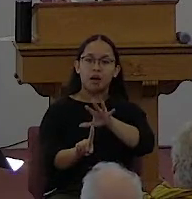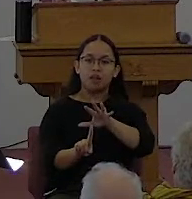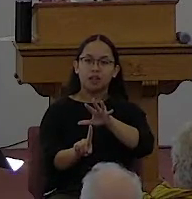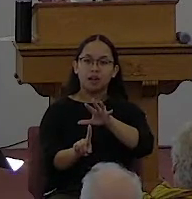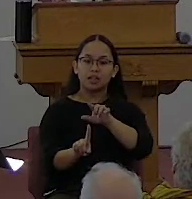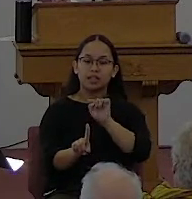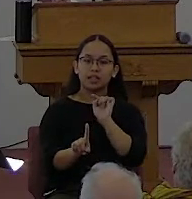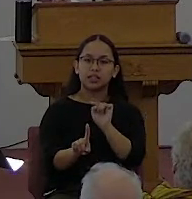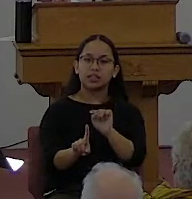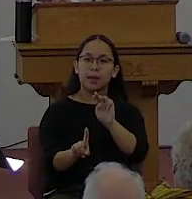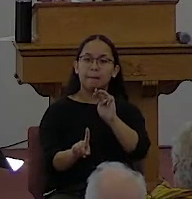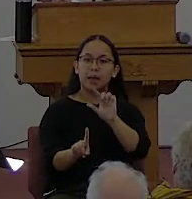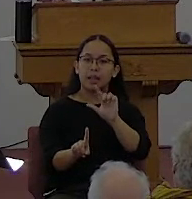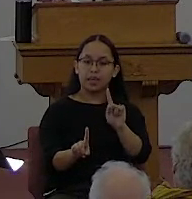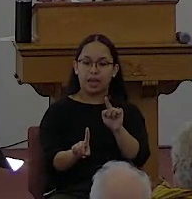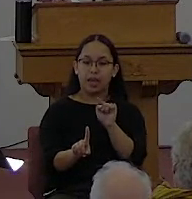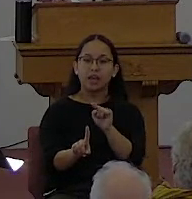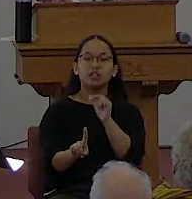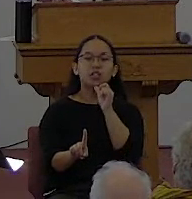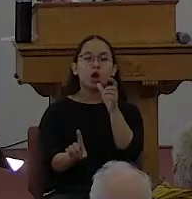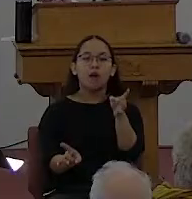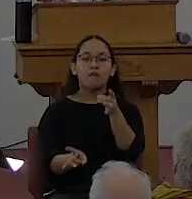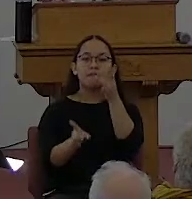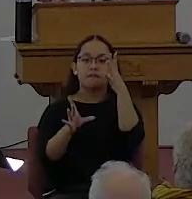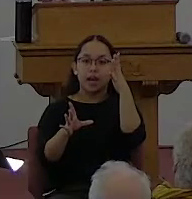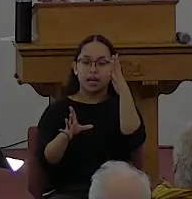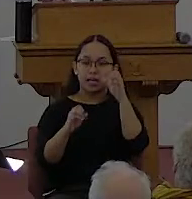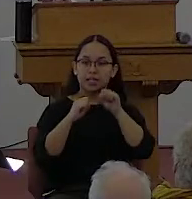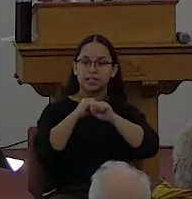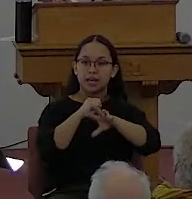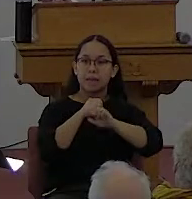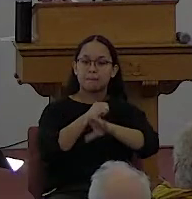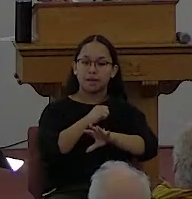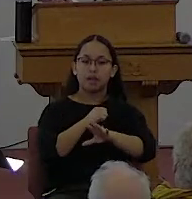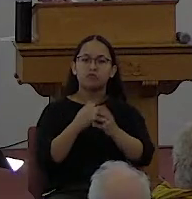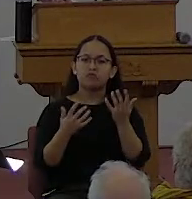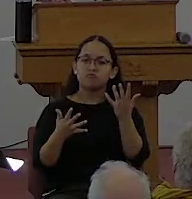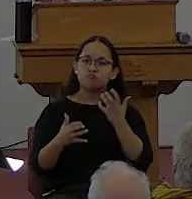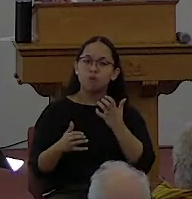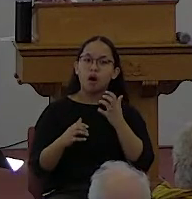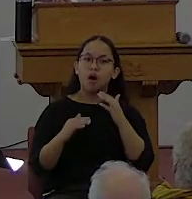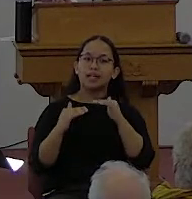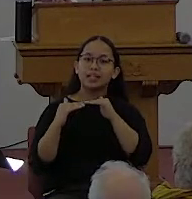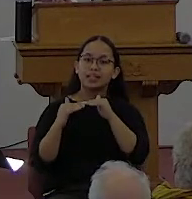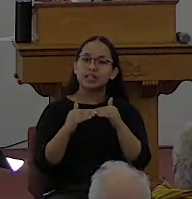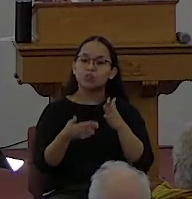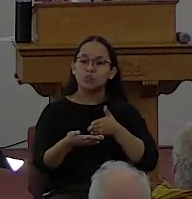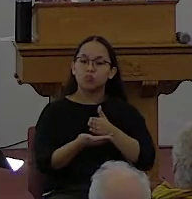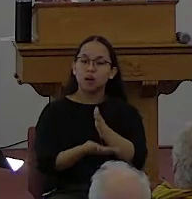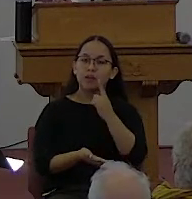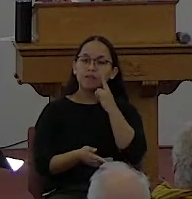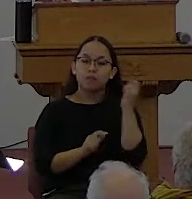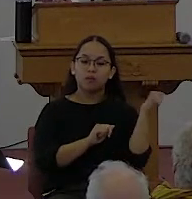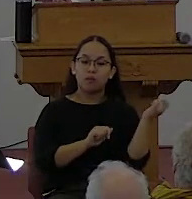King and his nonviolent campaign to gain equal rights for all people.